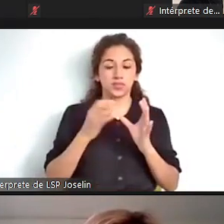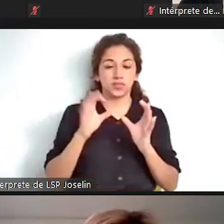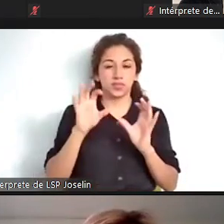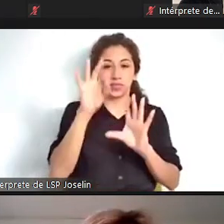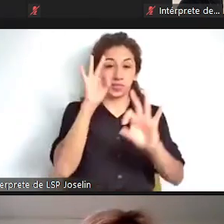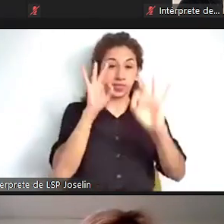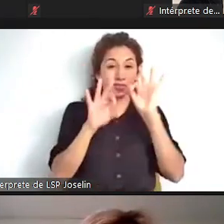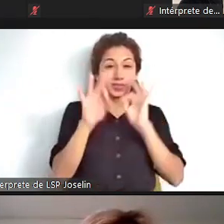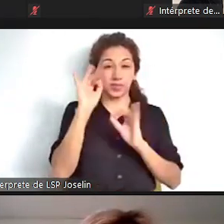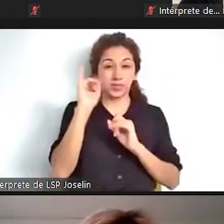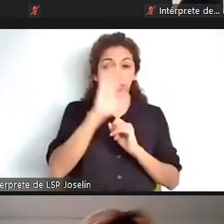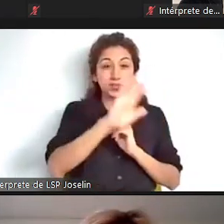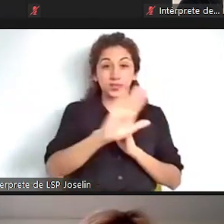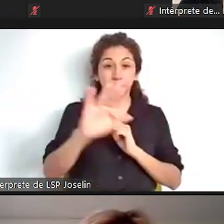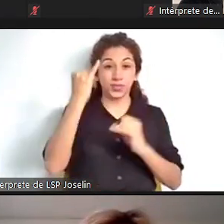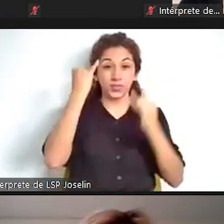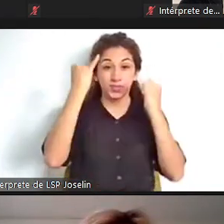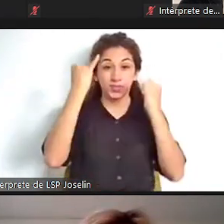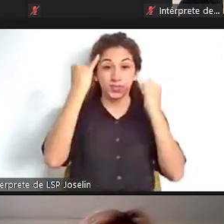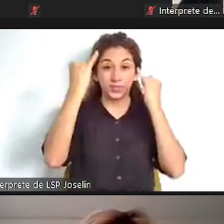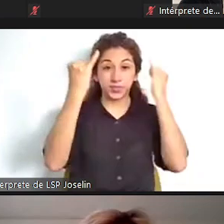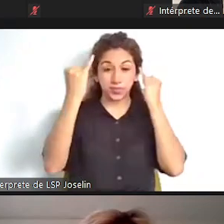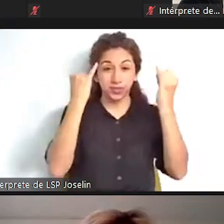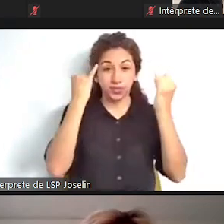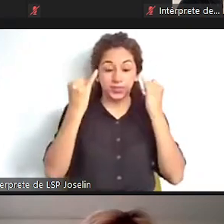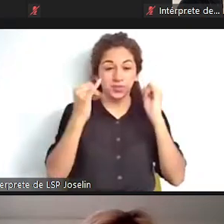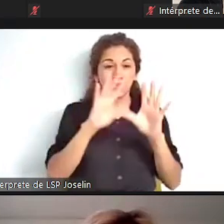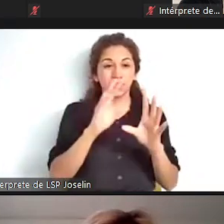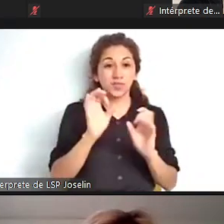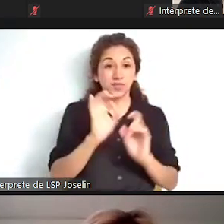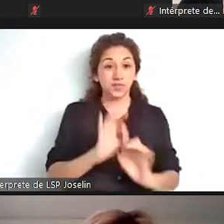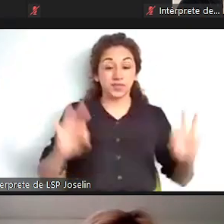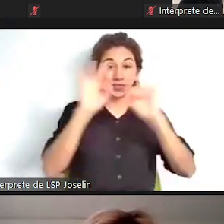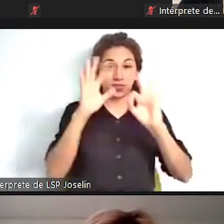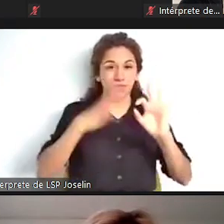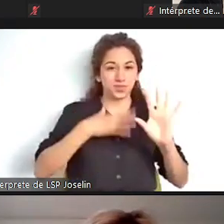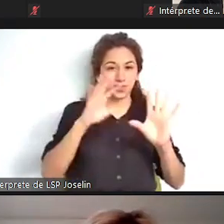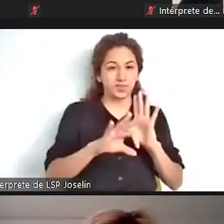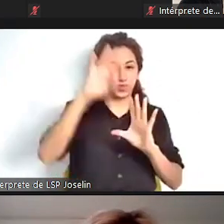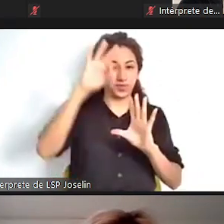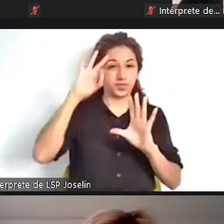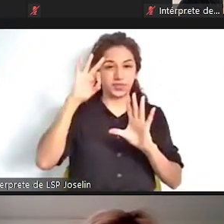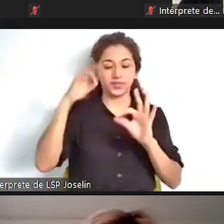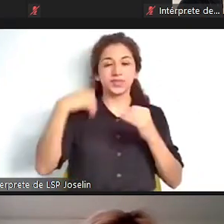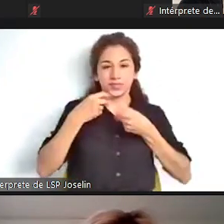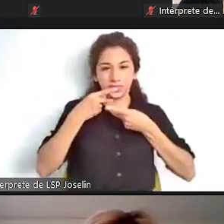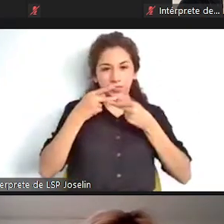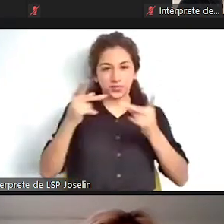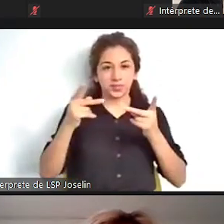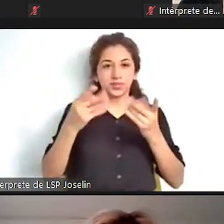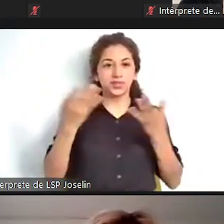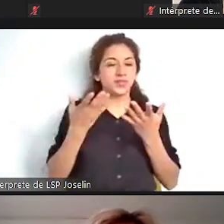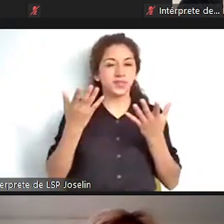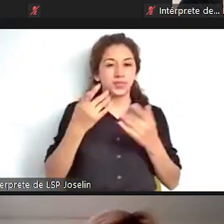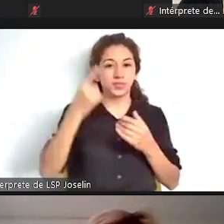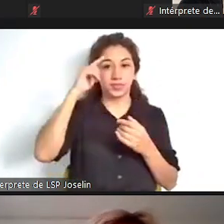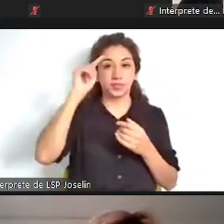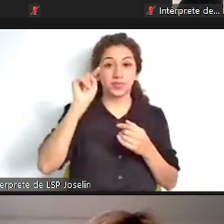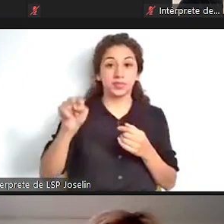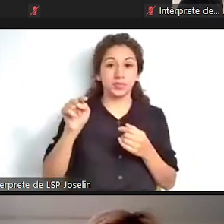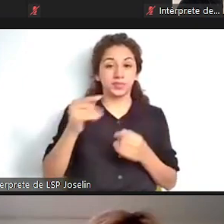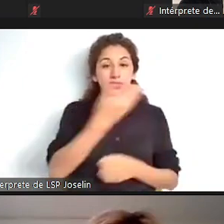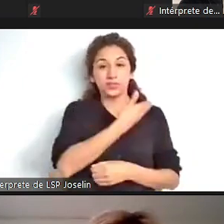like to highlight the key ideas that our panelists bring me today based on the